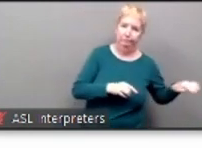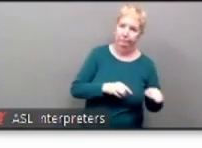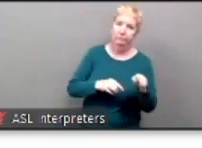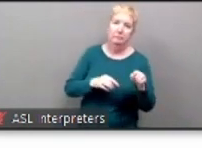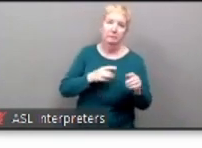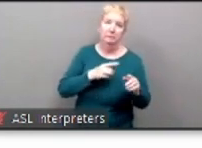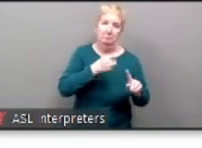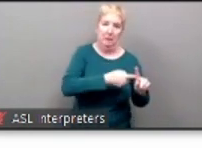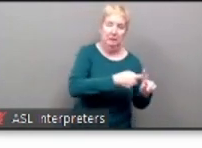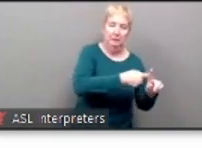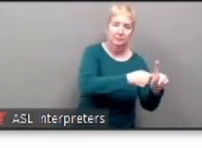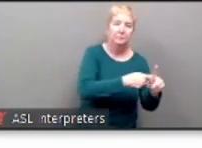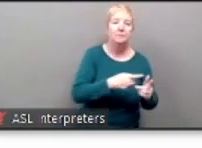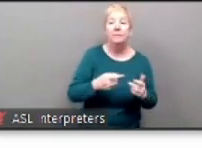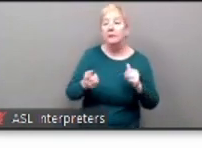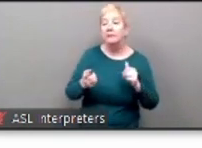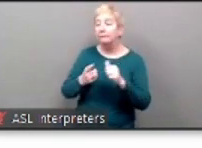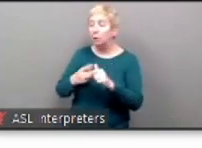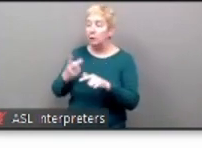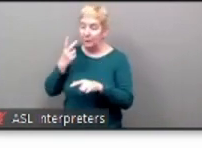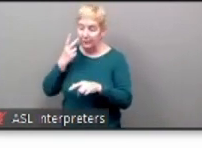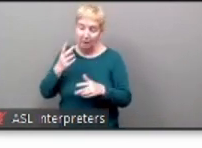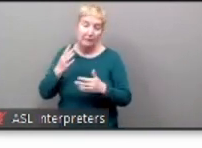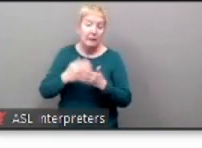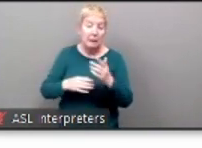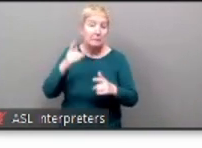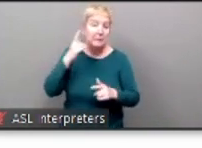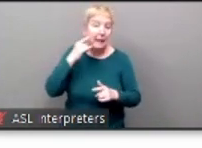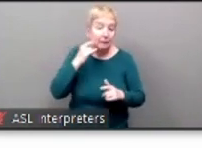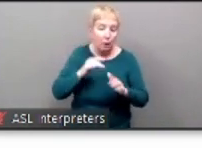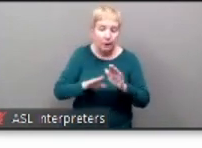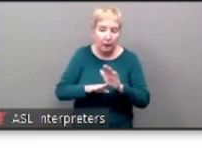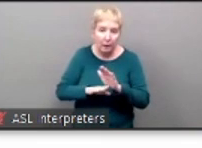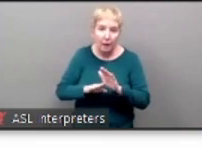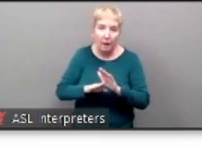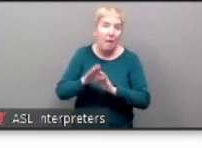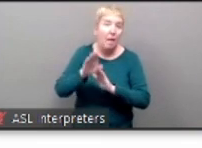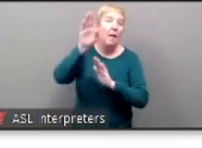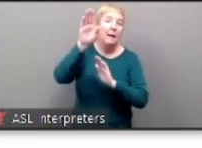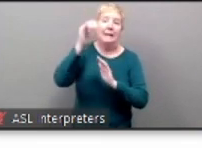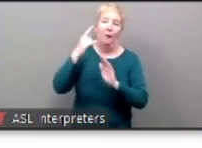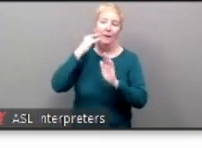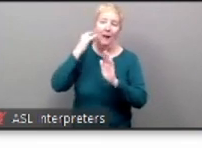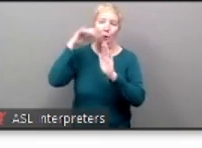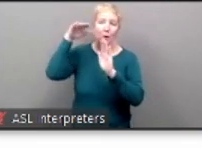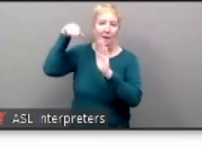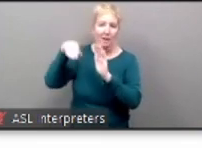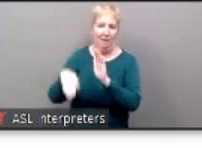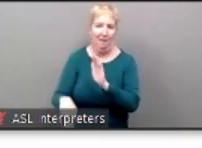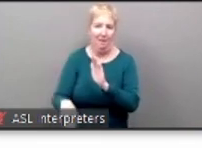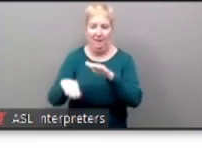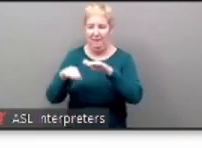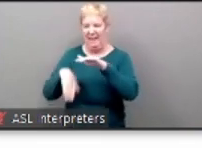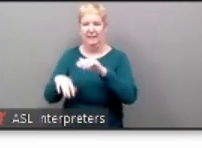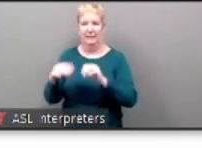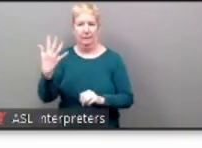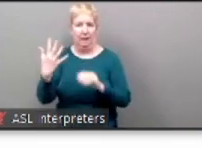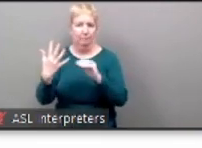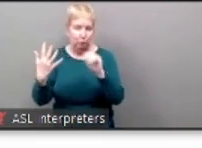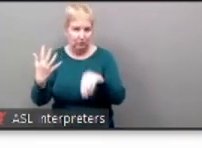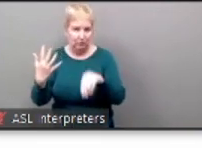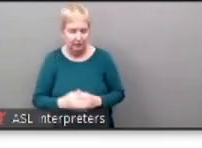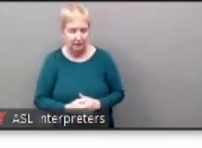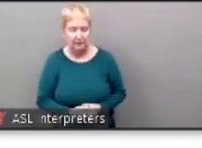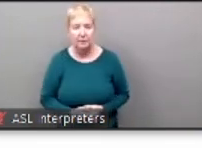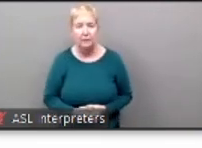rise in California variants, and those now, as you can see, are back down below 5% on the